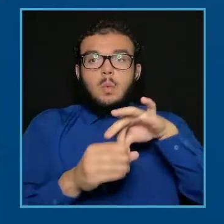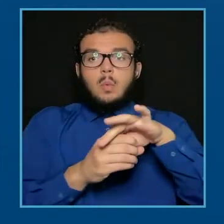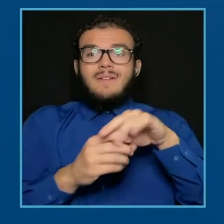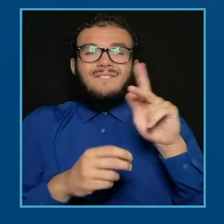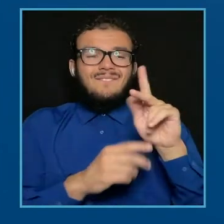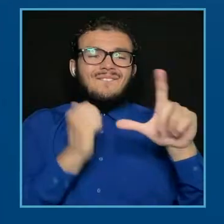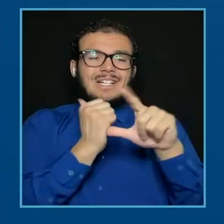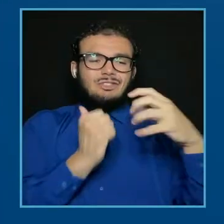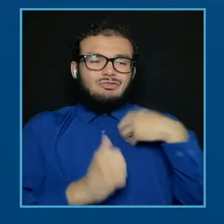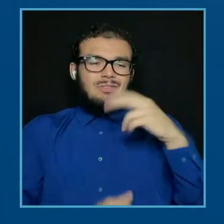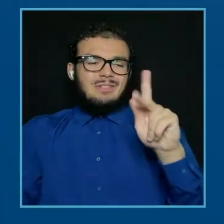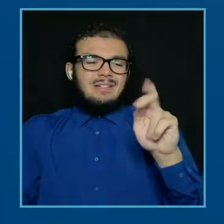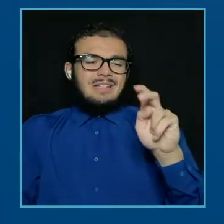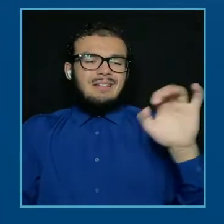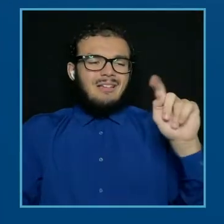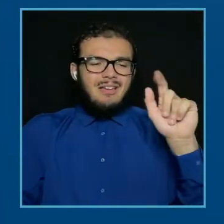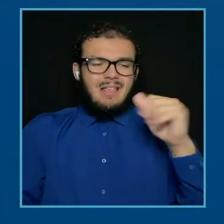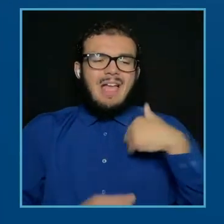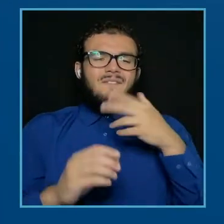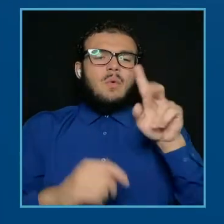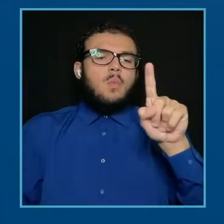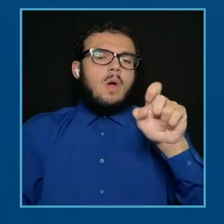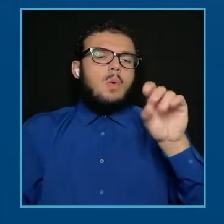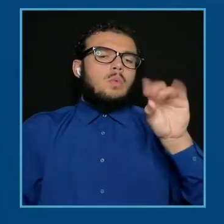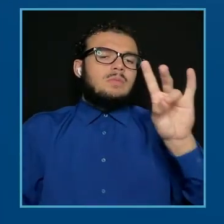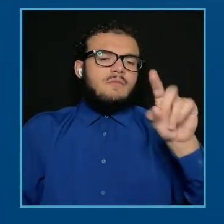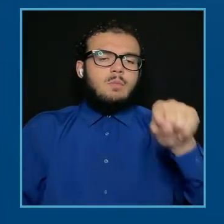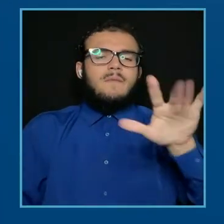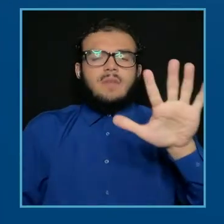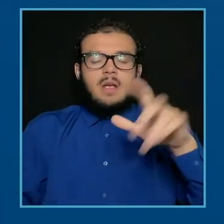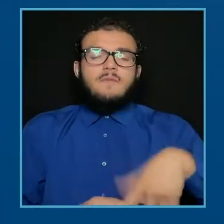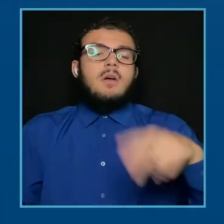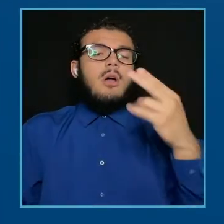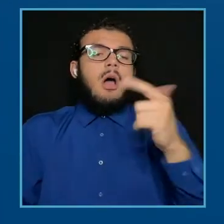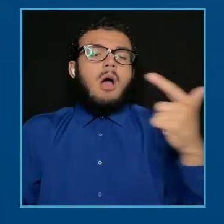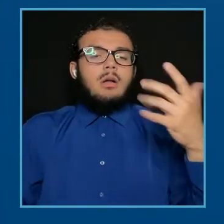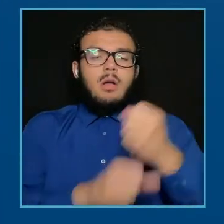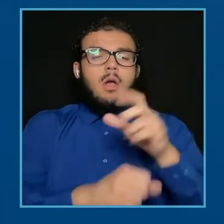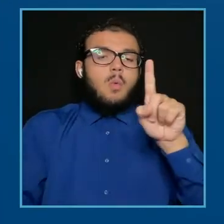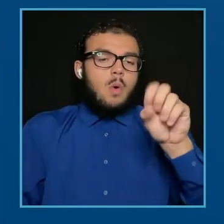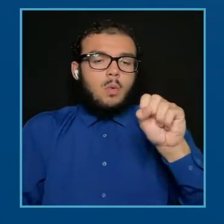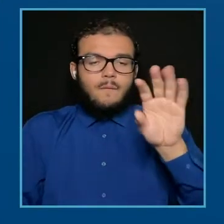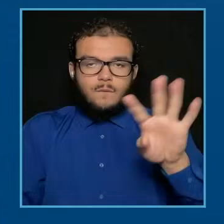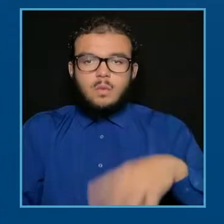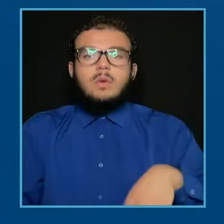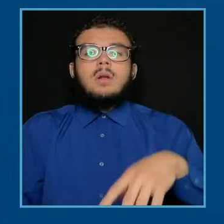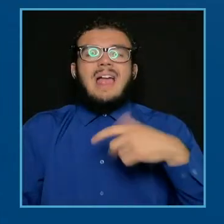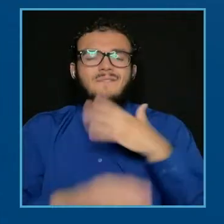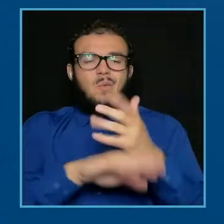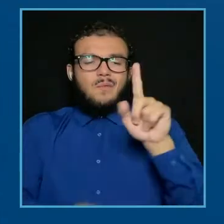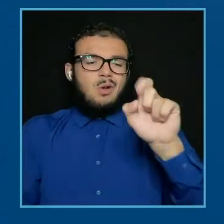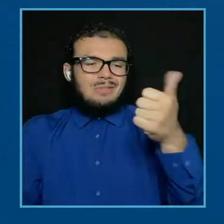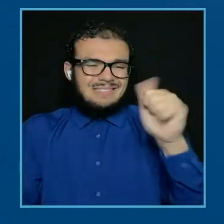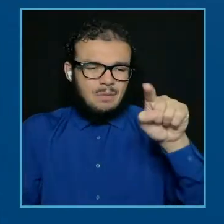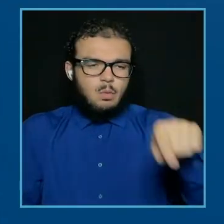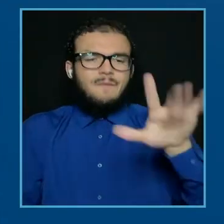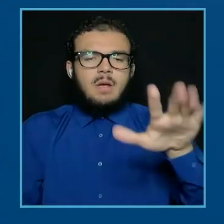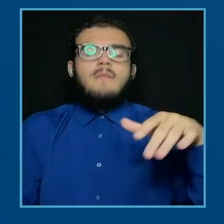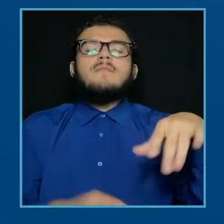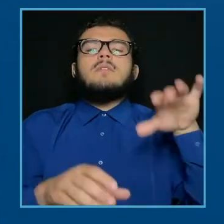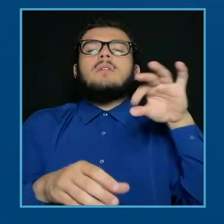received 187.5, Hogg received 104, and there were 110.5 votes casted for